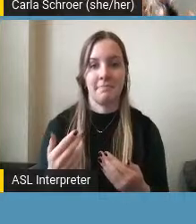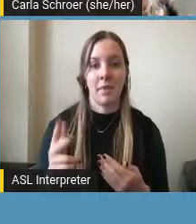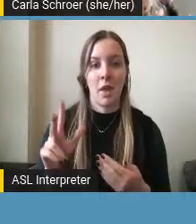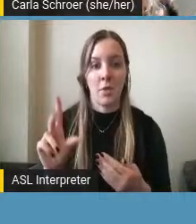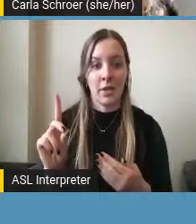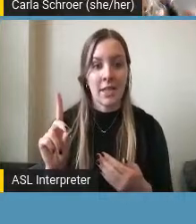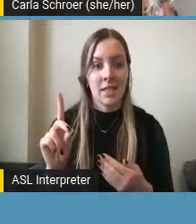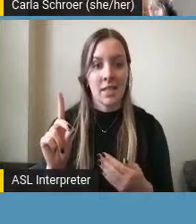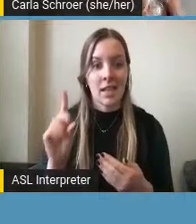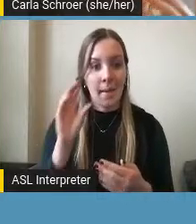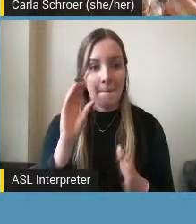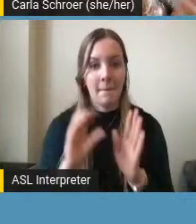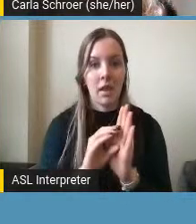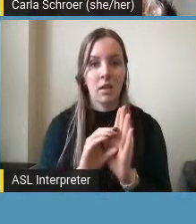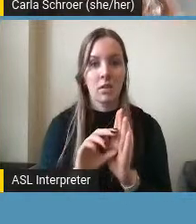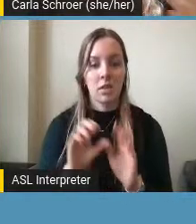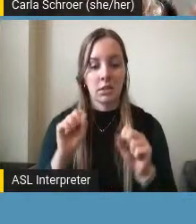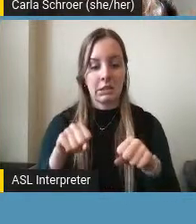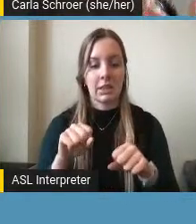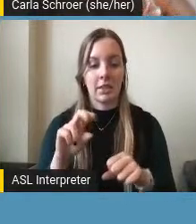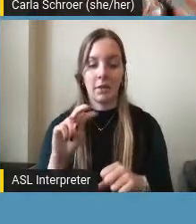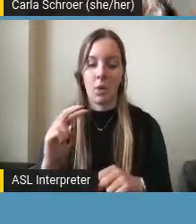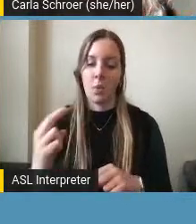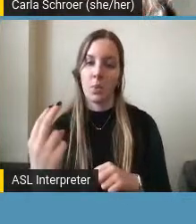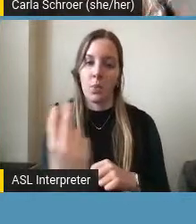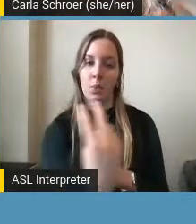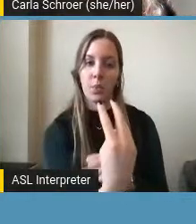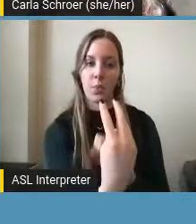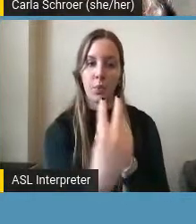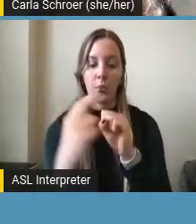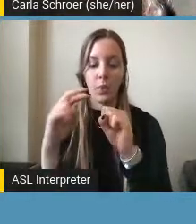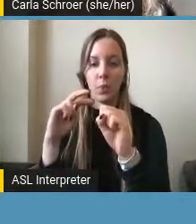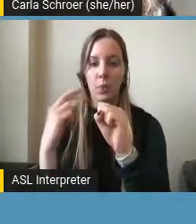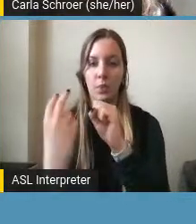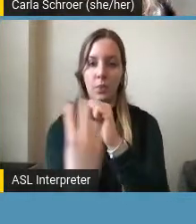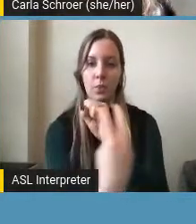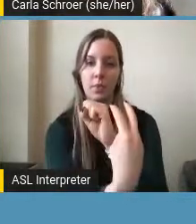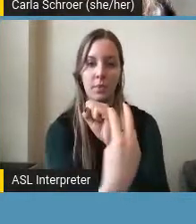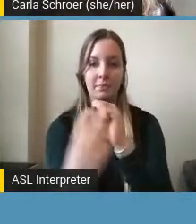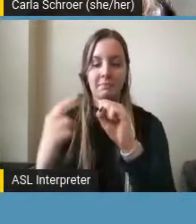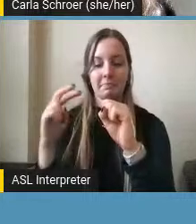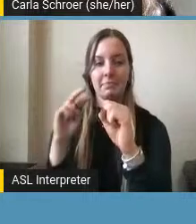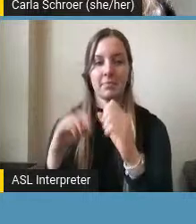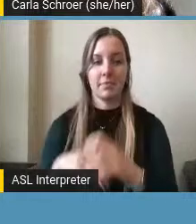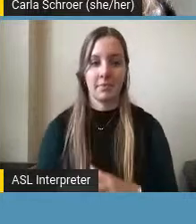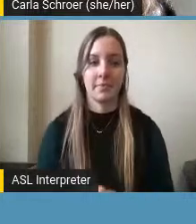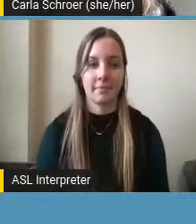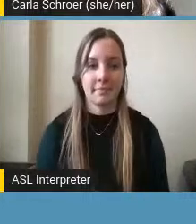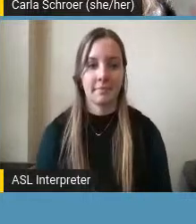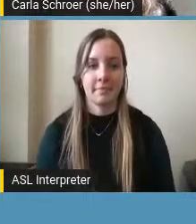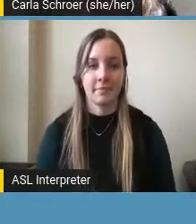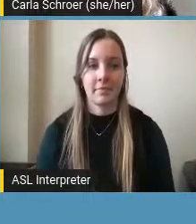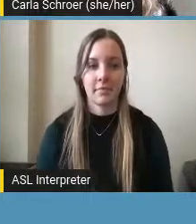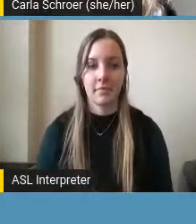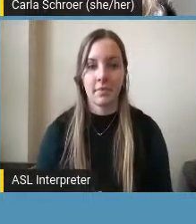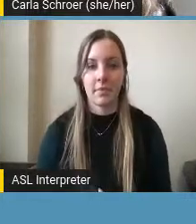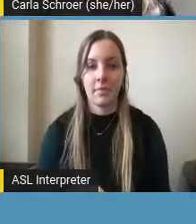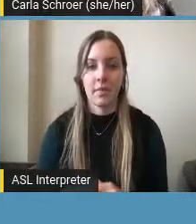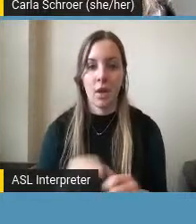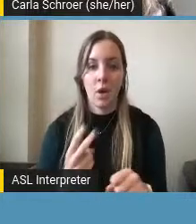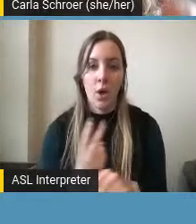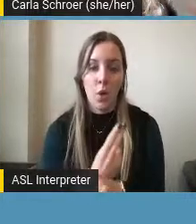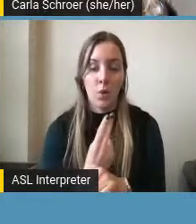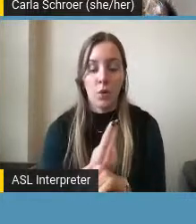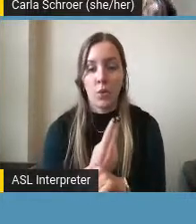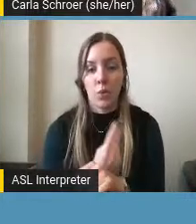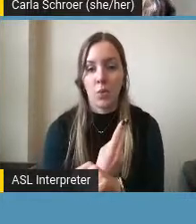able to share the object and let people sort of see the backside of it and so forth, particularly in a collection space maybe where they could never see